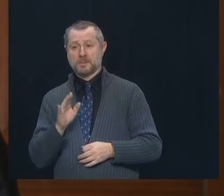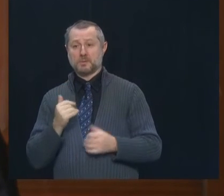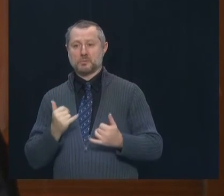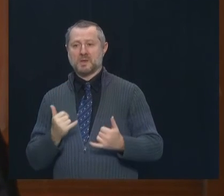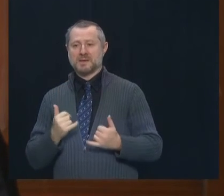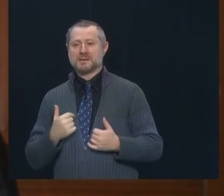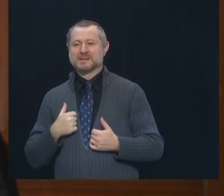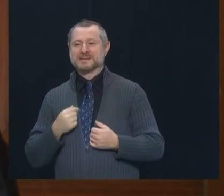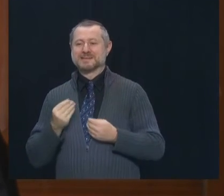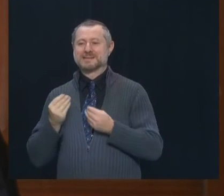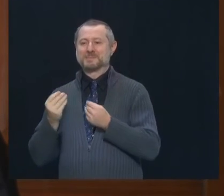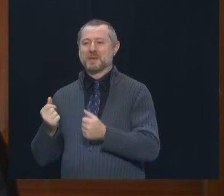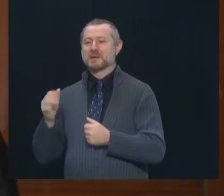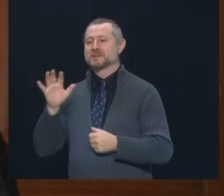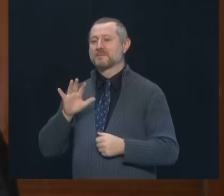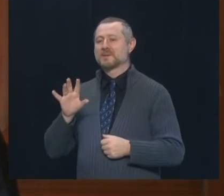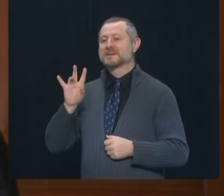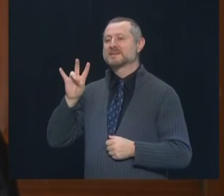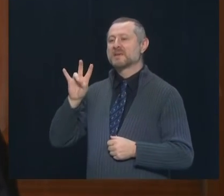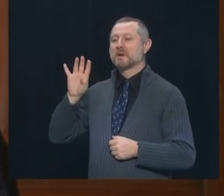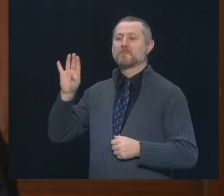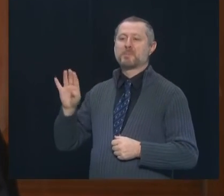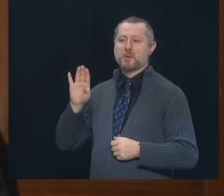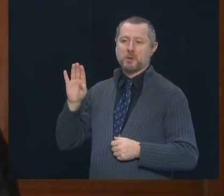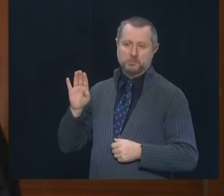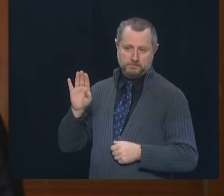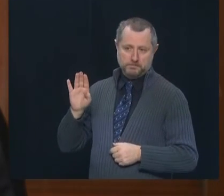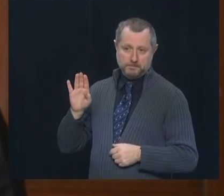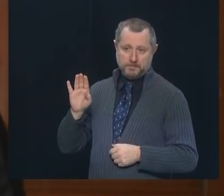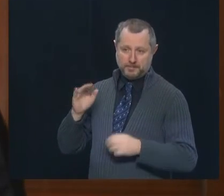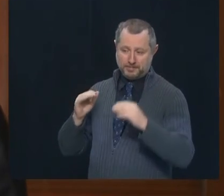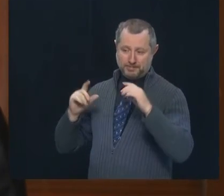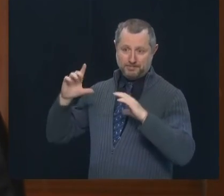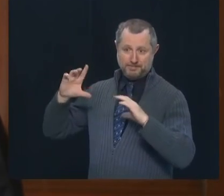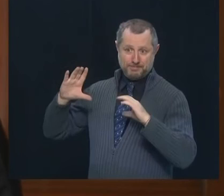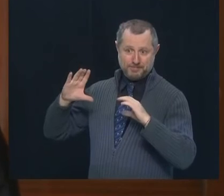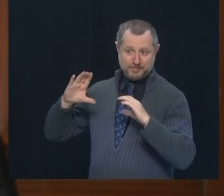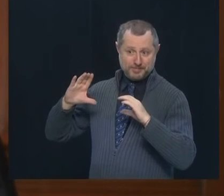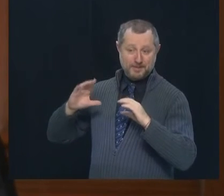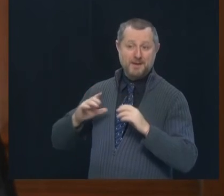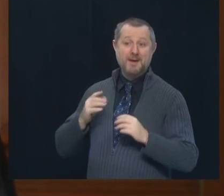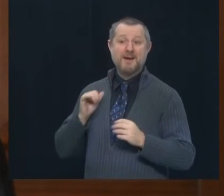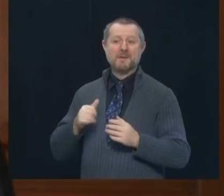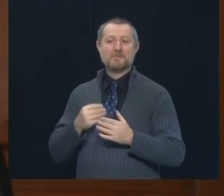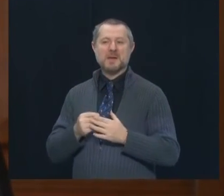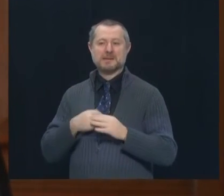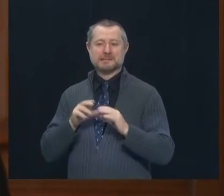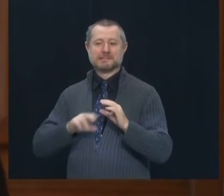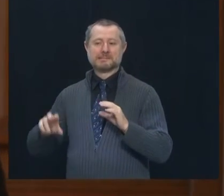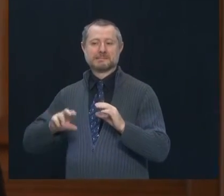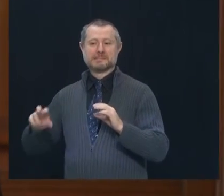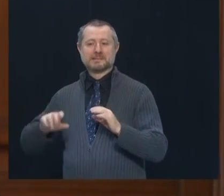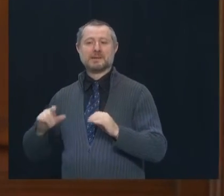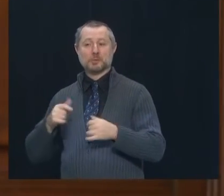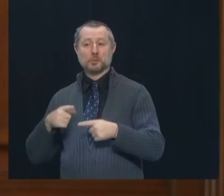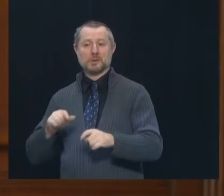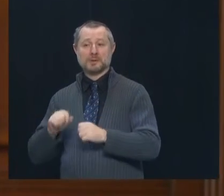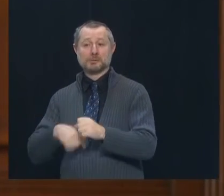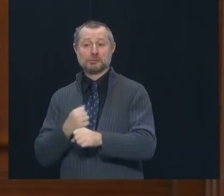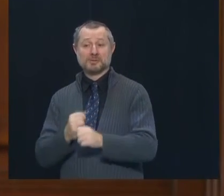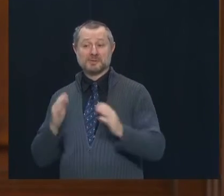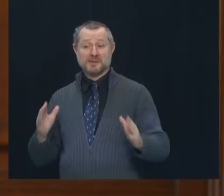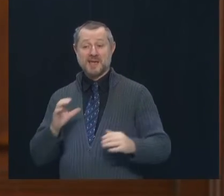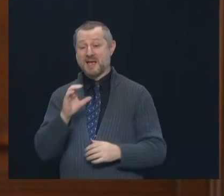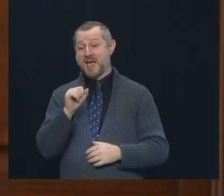$7 billion. So we're allocating those funds throughout the year. The CARES Act funds expire